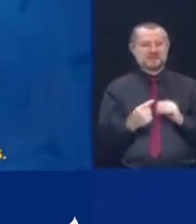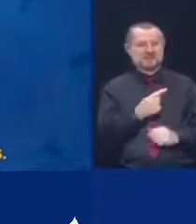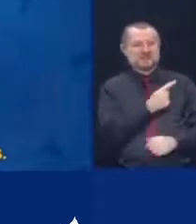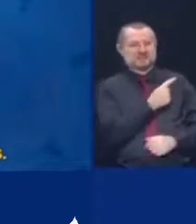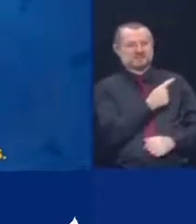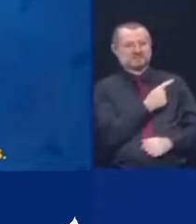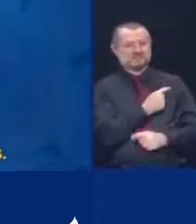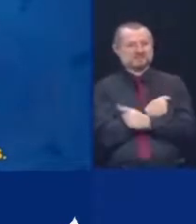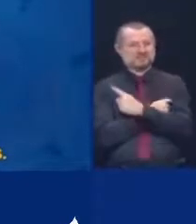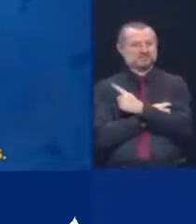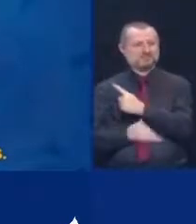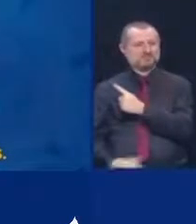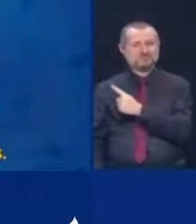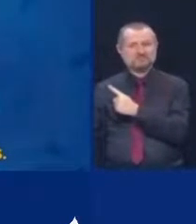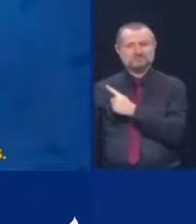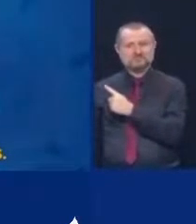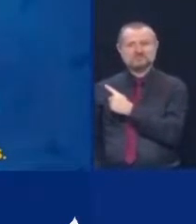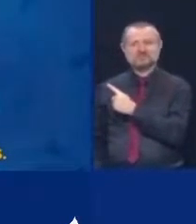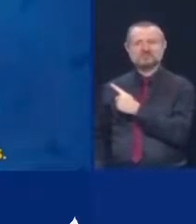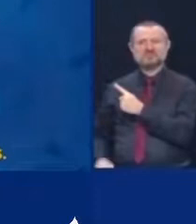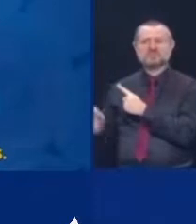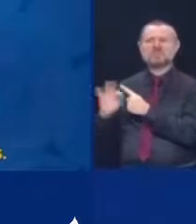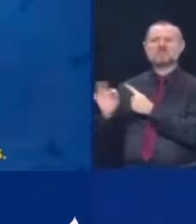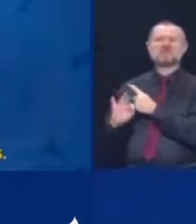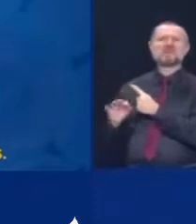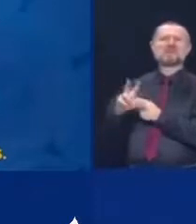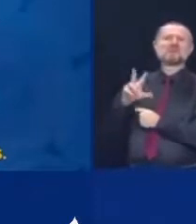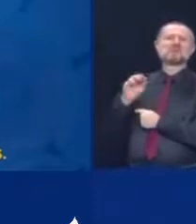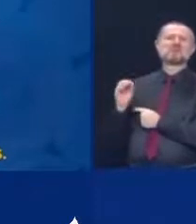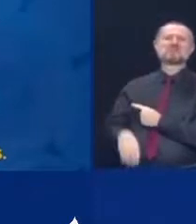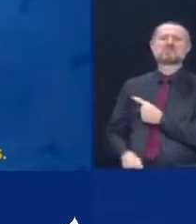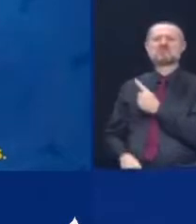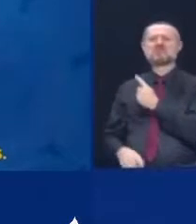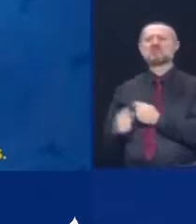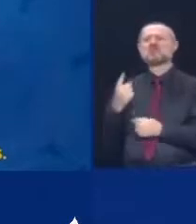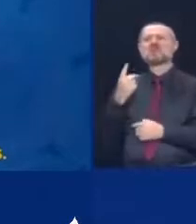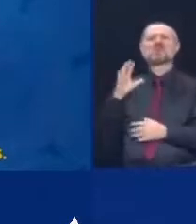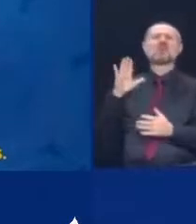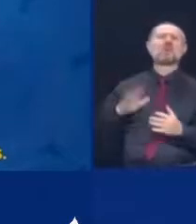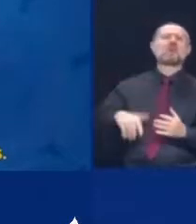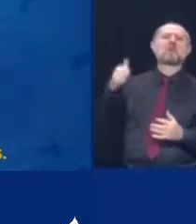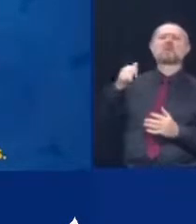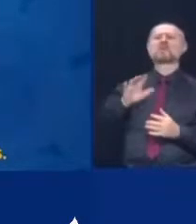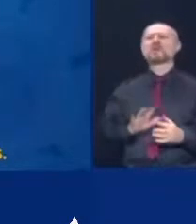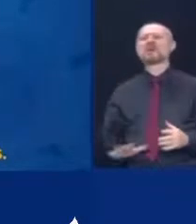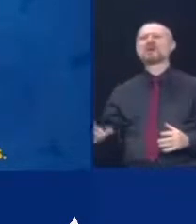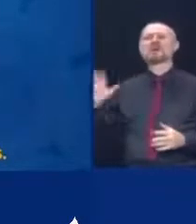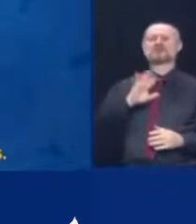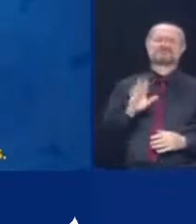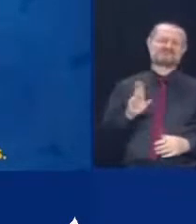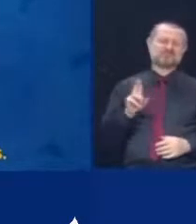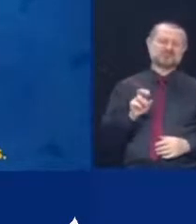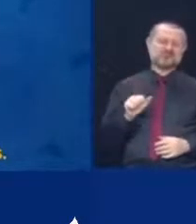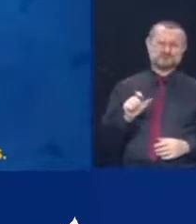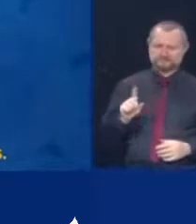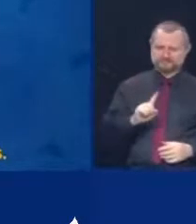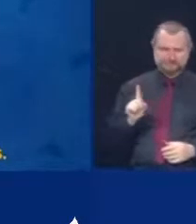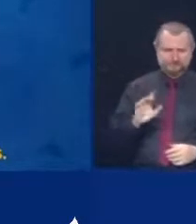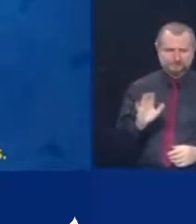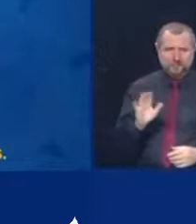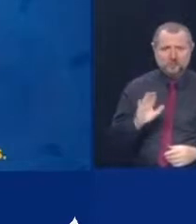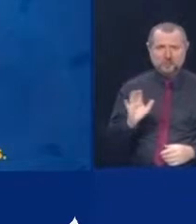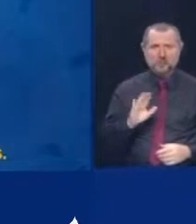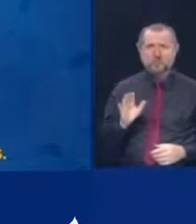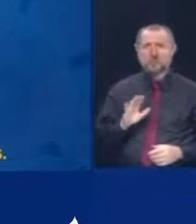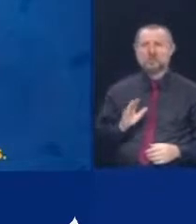is only a 3% infection rate. It has one of the lowest infection rates in the United States. We're